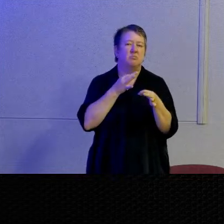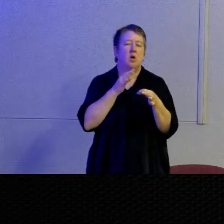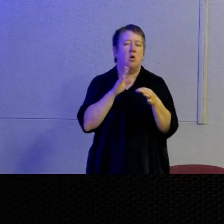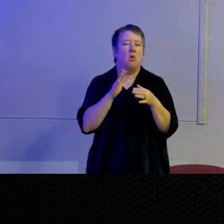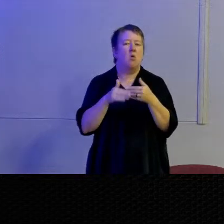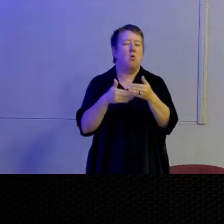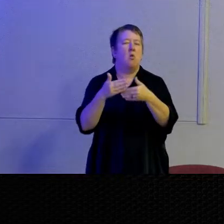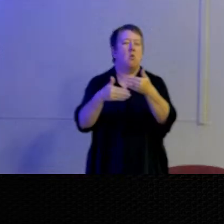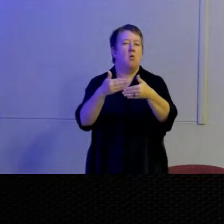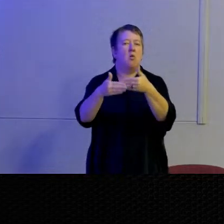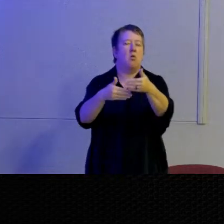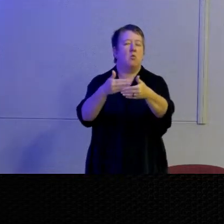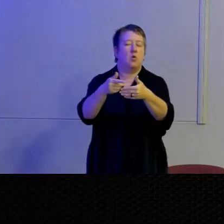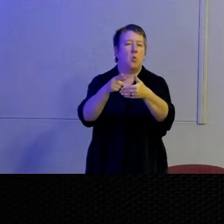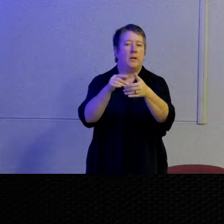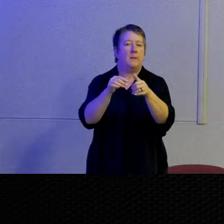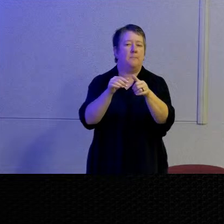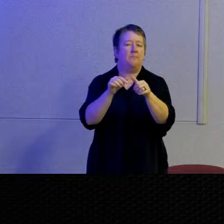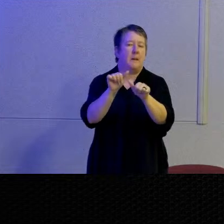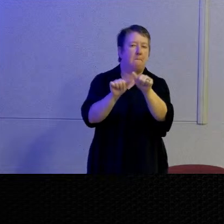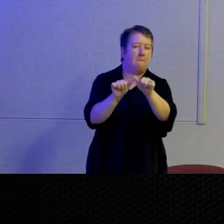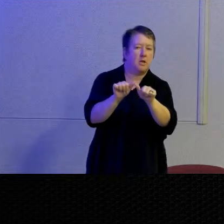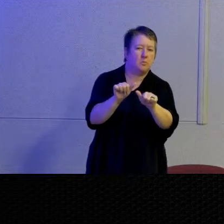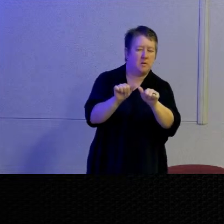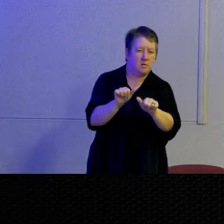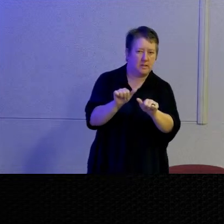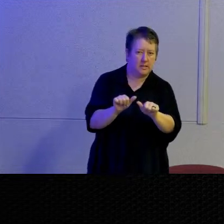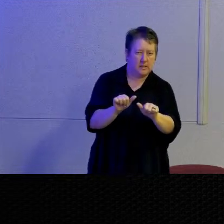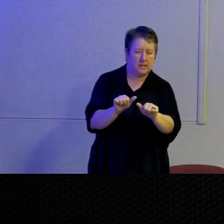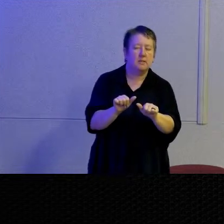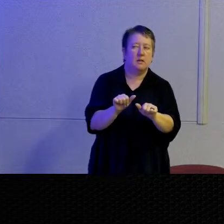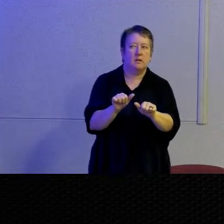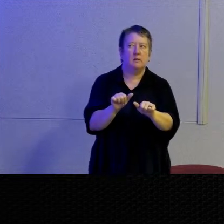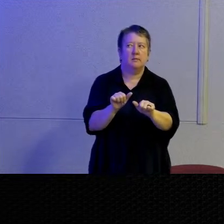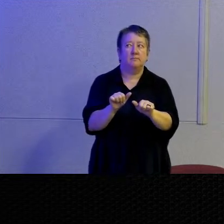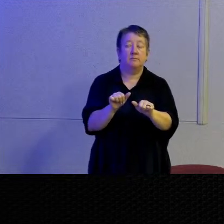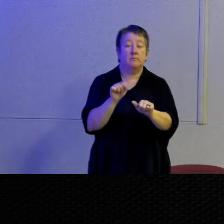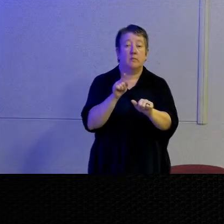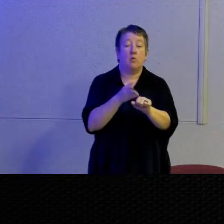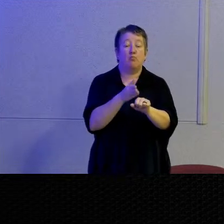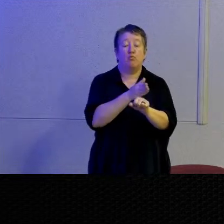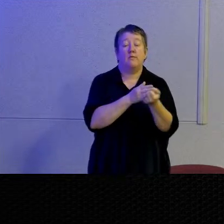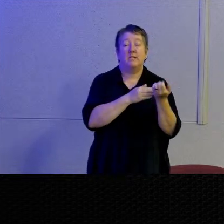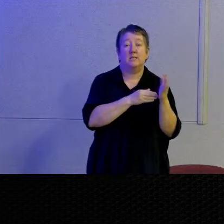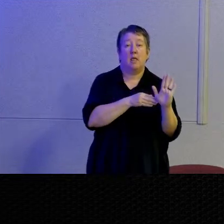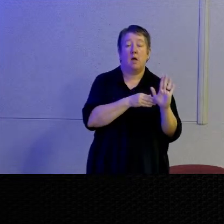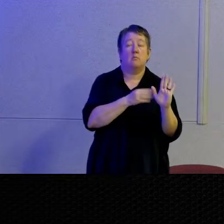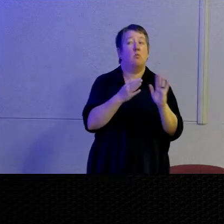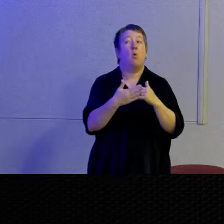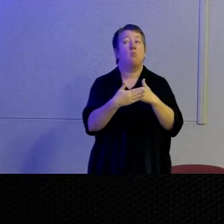measurements of the Higgs boson, which go beyond what I had on that previous slide.